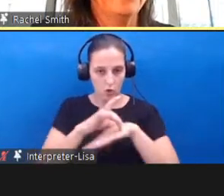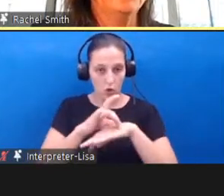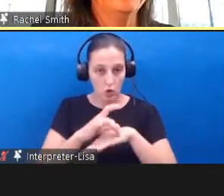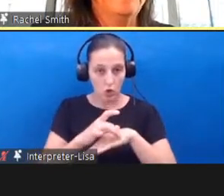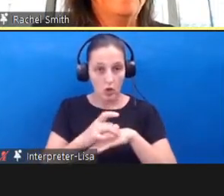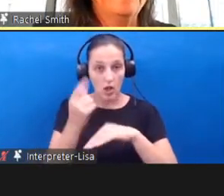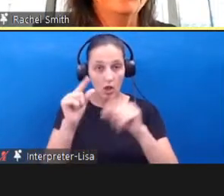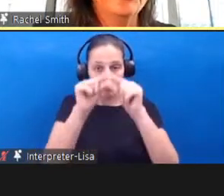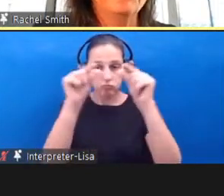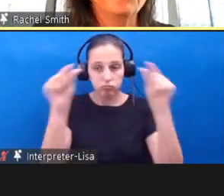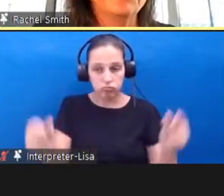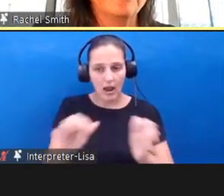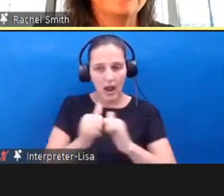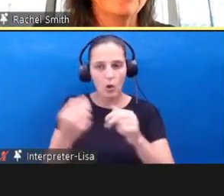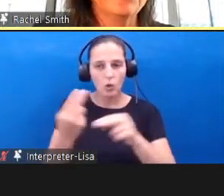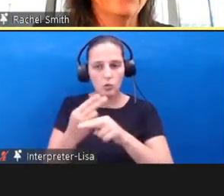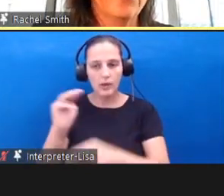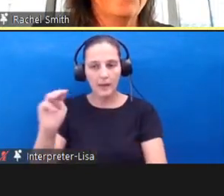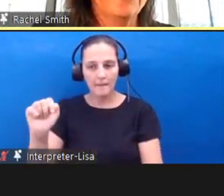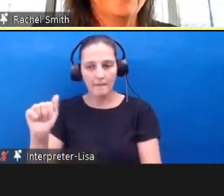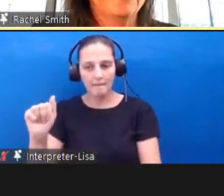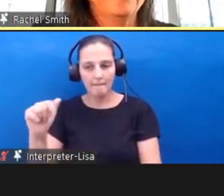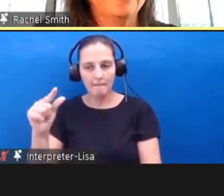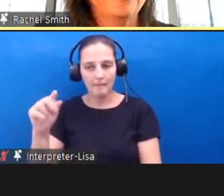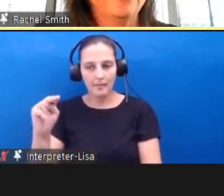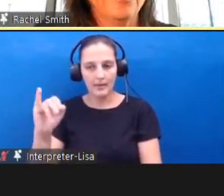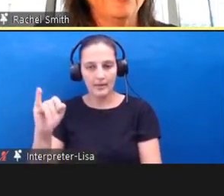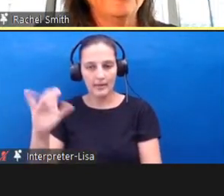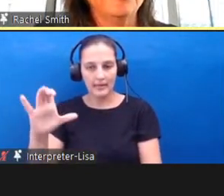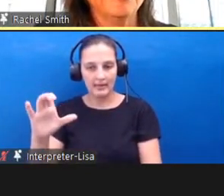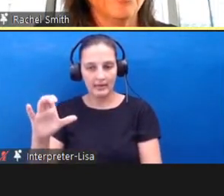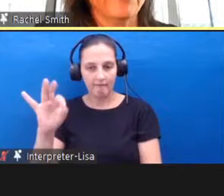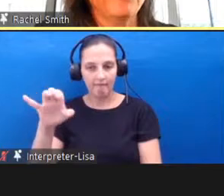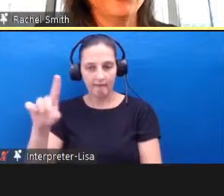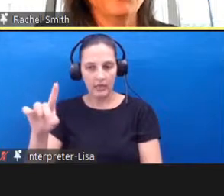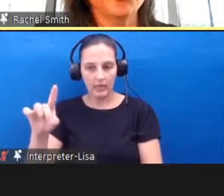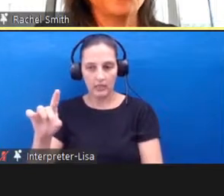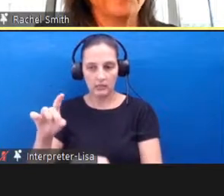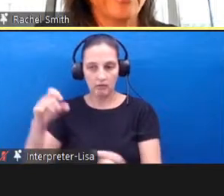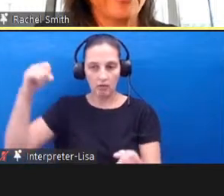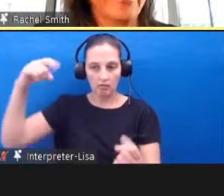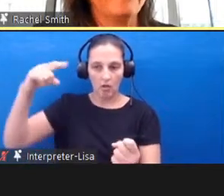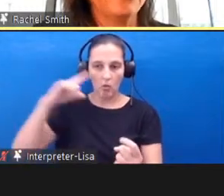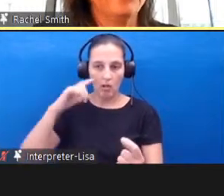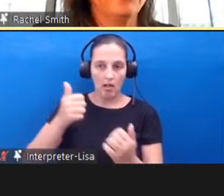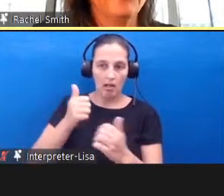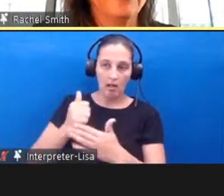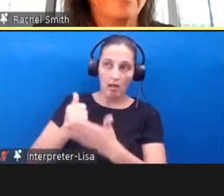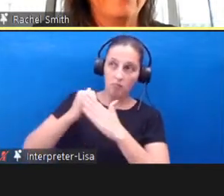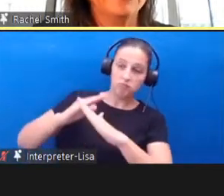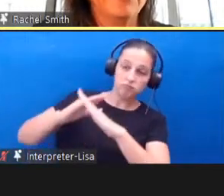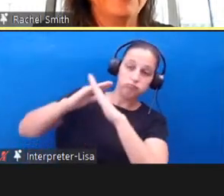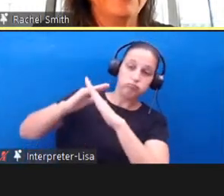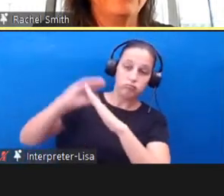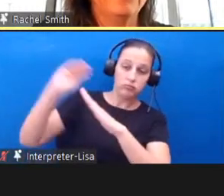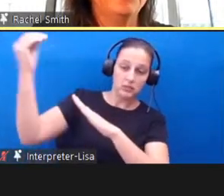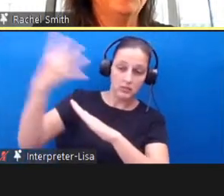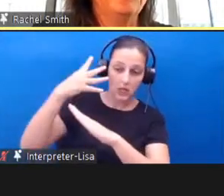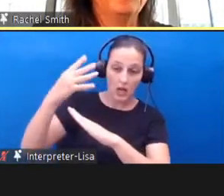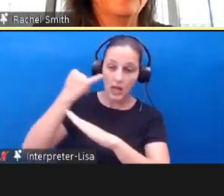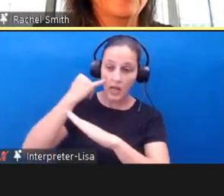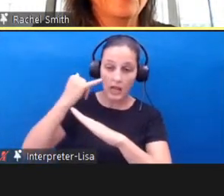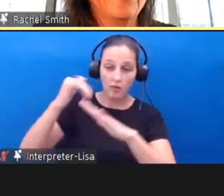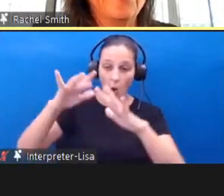magnetic field, which helps protect us from the sun, which will strip away our atmosphere if we didn't have this magnetic